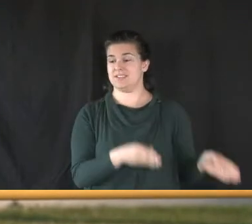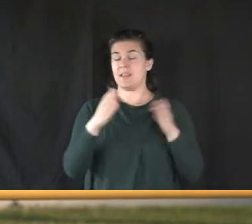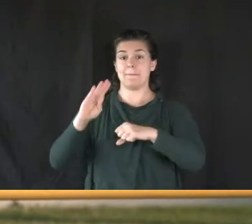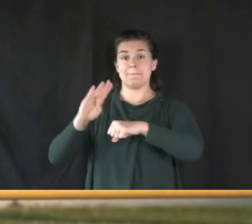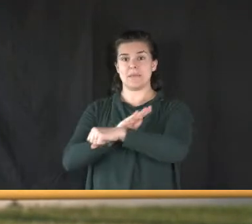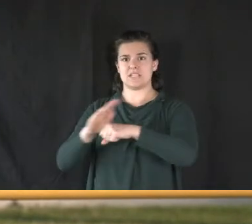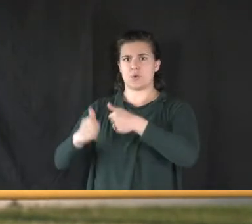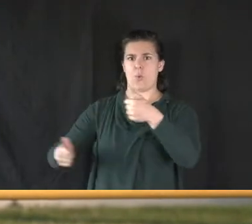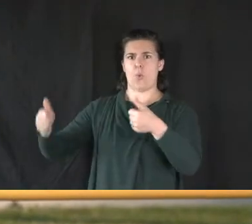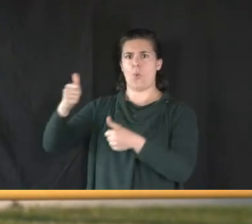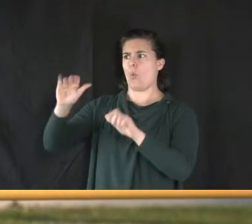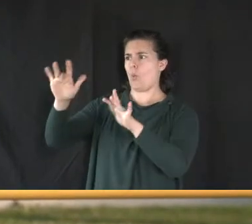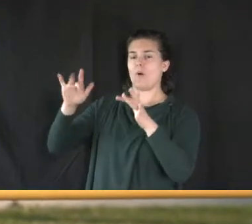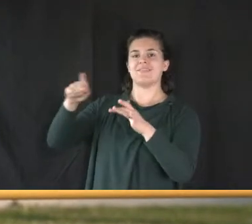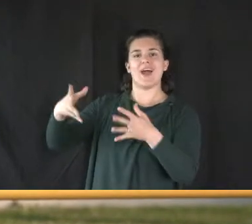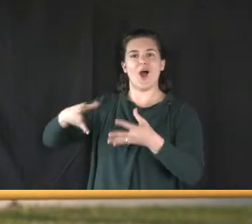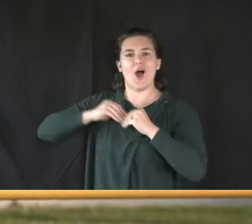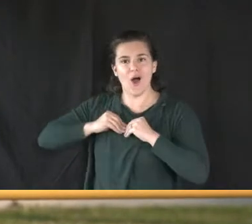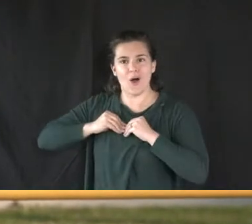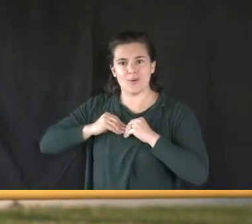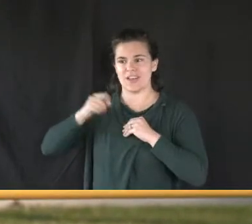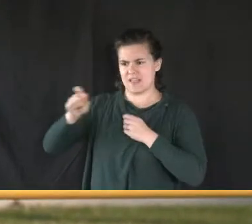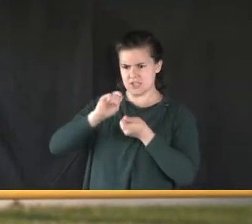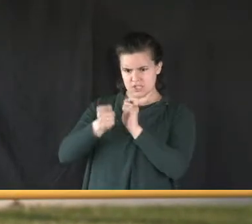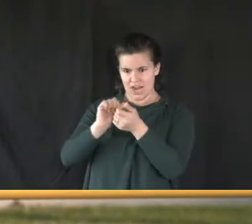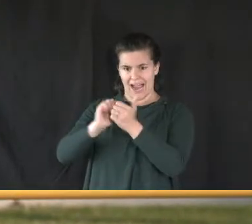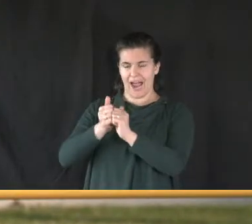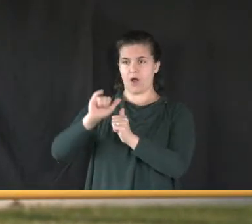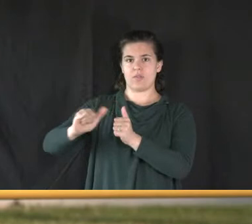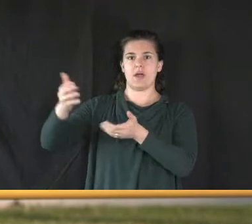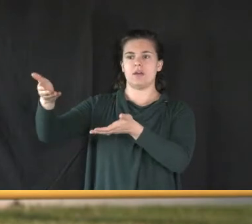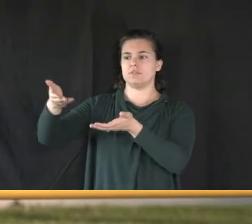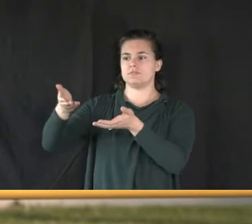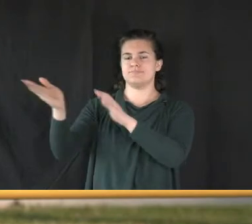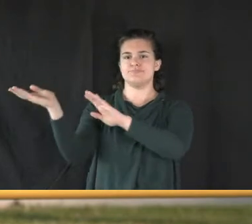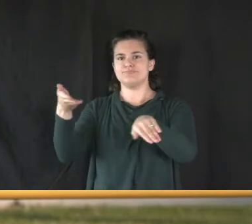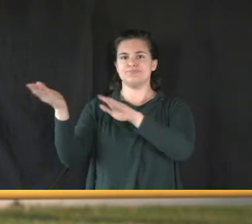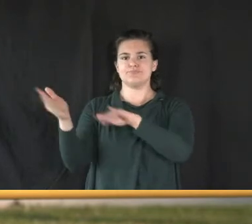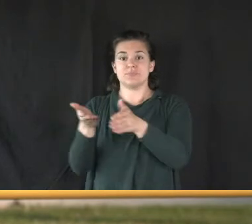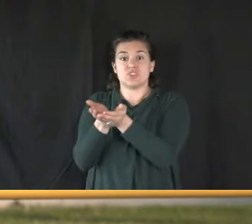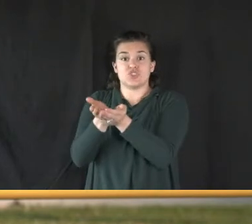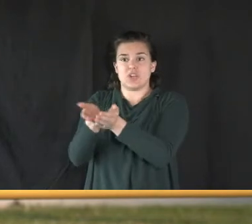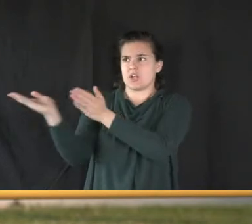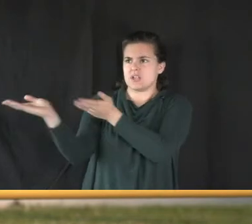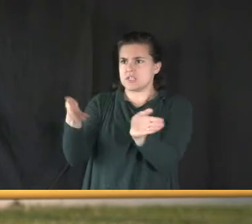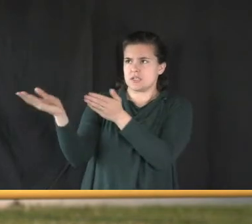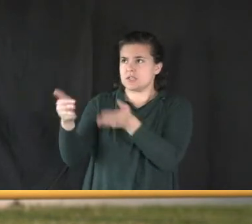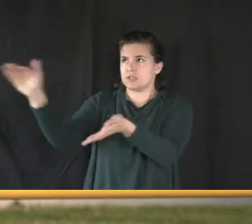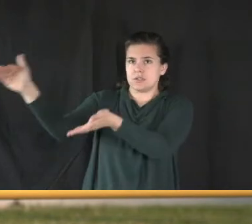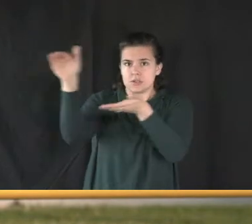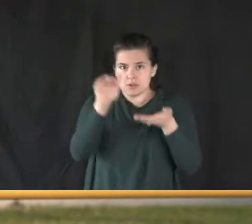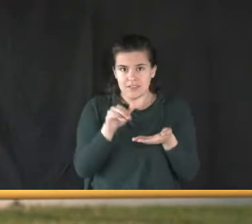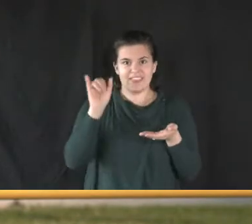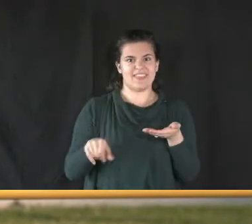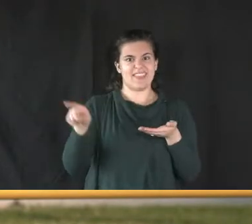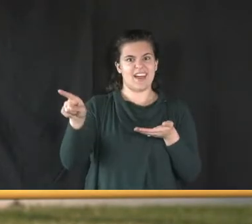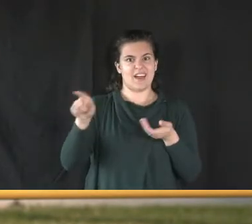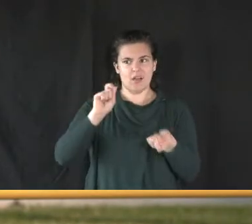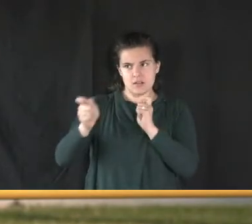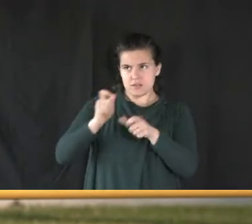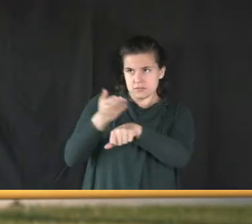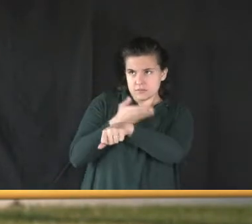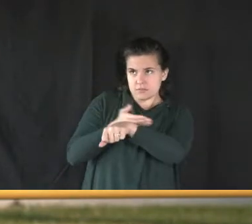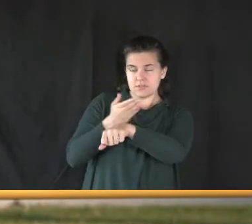who are modernizing how freight is received from large container ships, lawyers who have